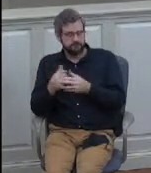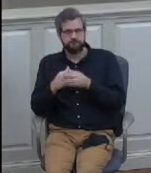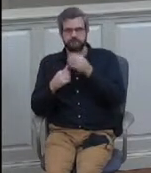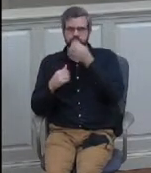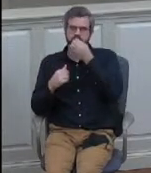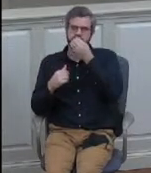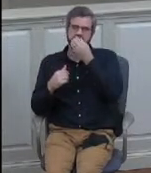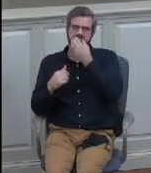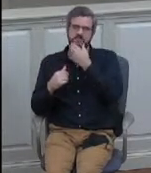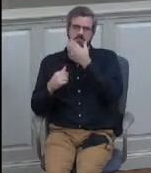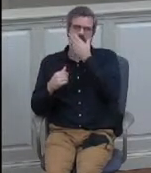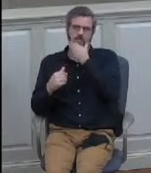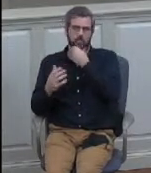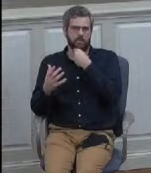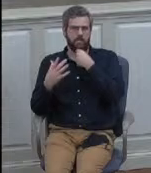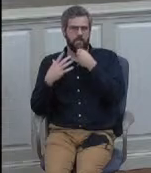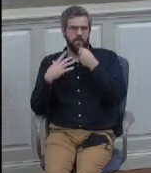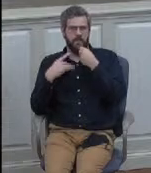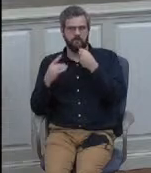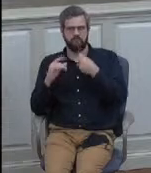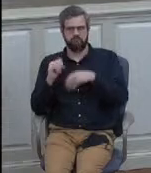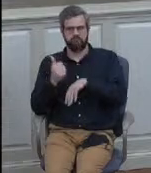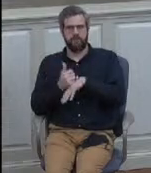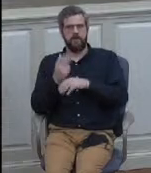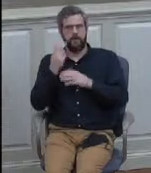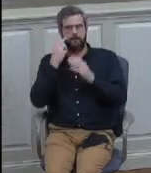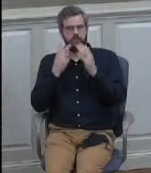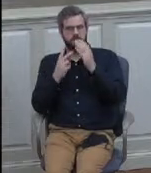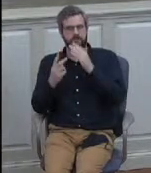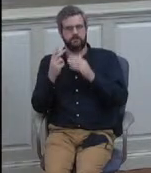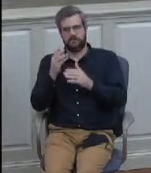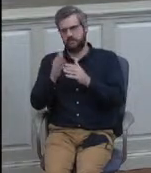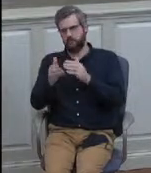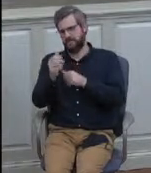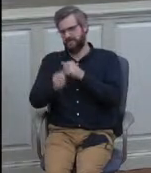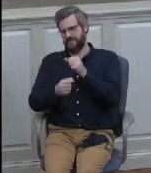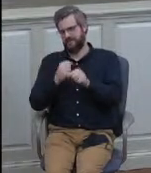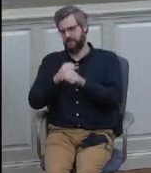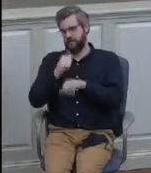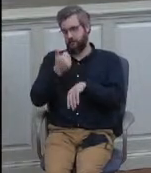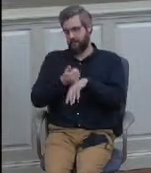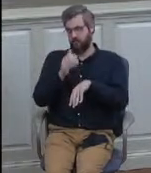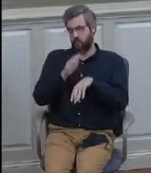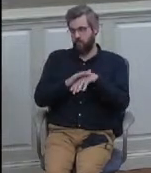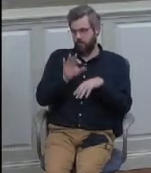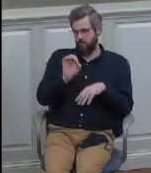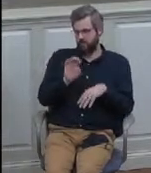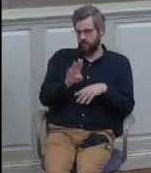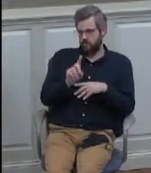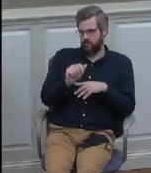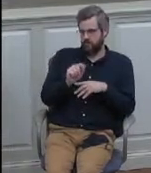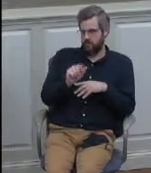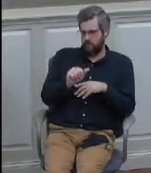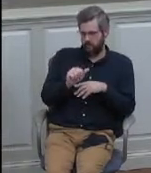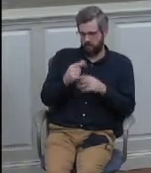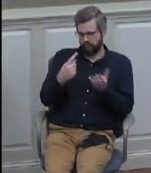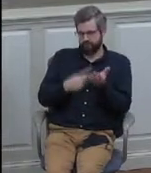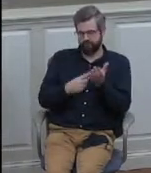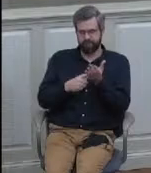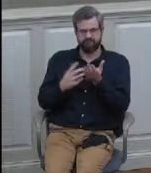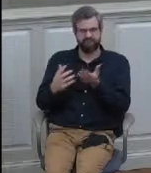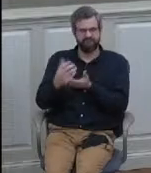to have a projected year end by then based on some February data that we hope to get this month, and also talk about revenue. That